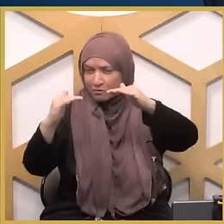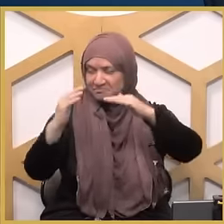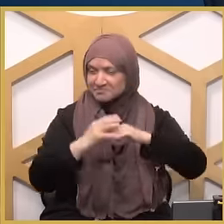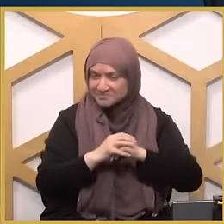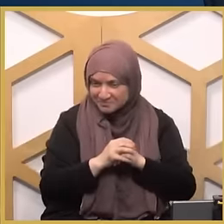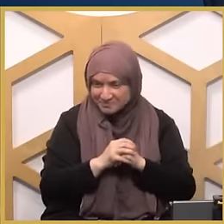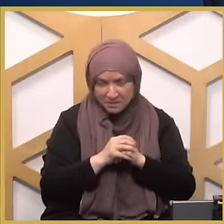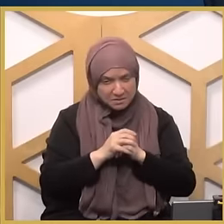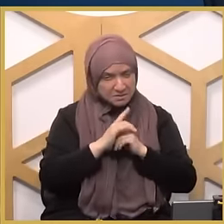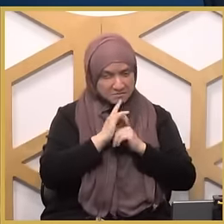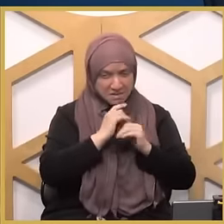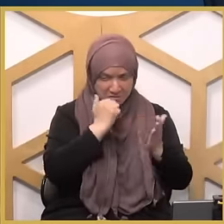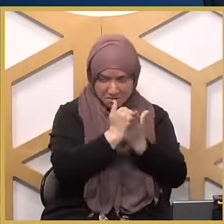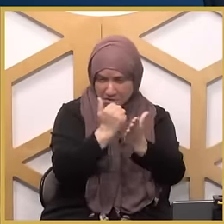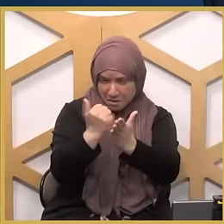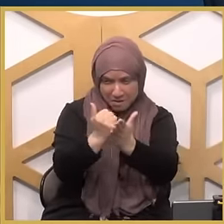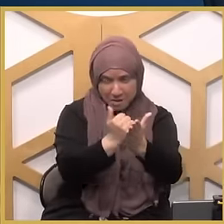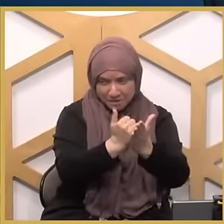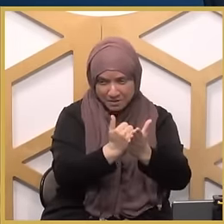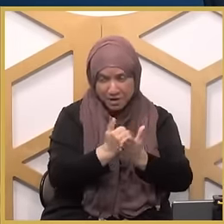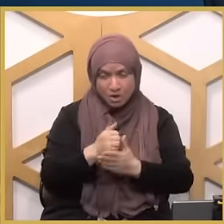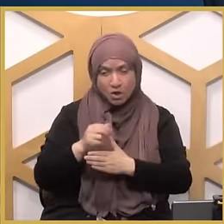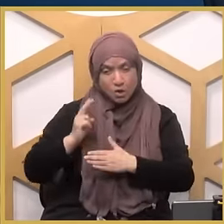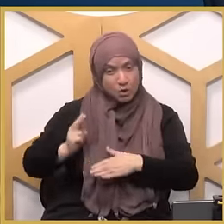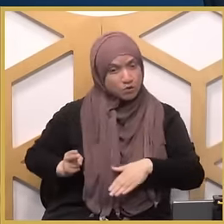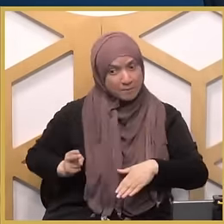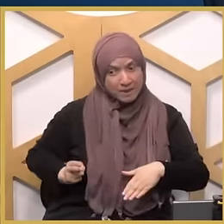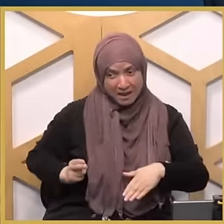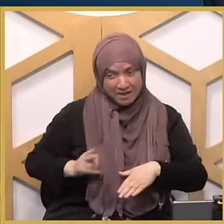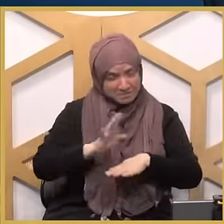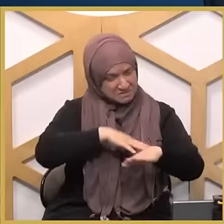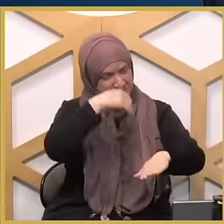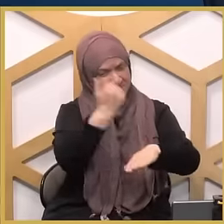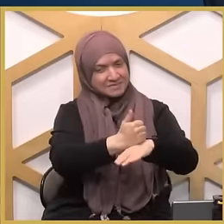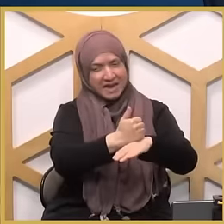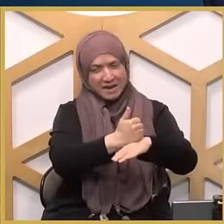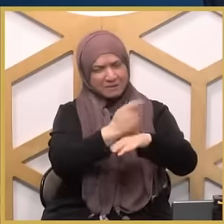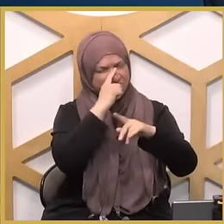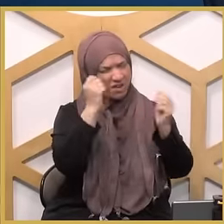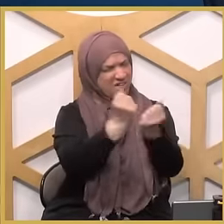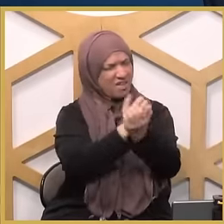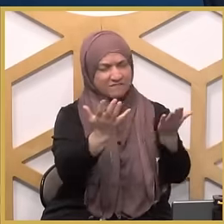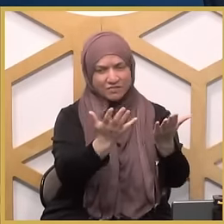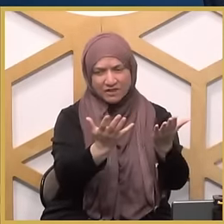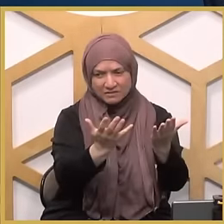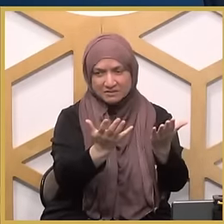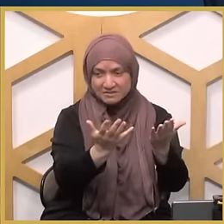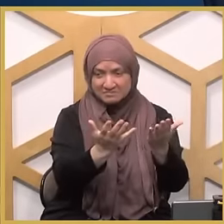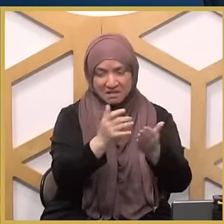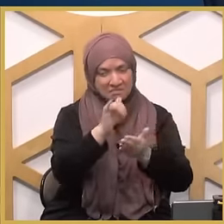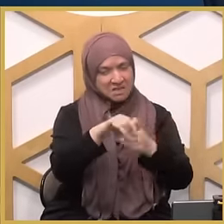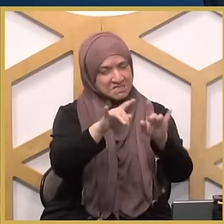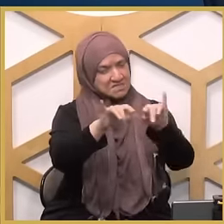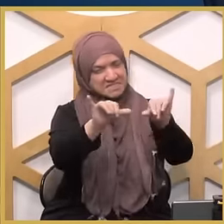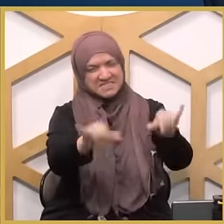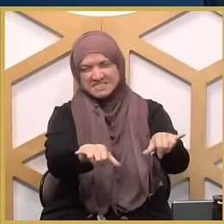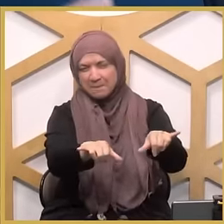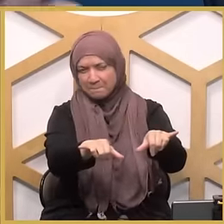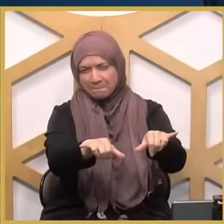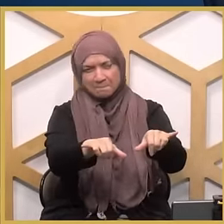he's favoring that. It's all about economics again. Although he was the one behind, subhanAllah, creating that great system. Radiallahu ta'ala an Uthman